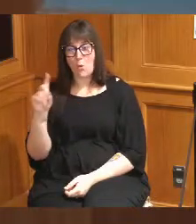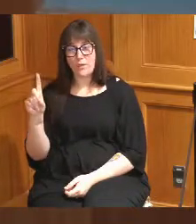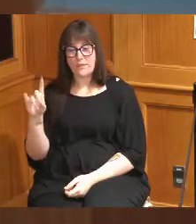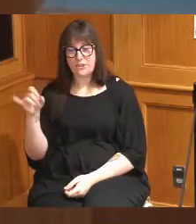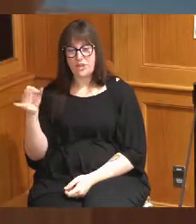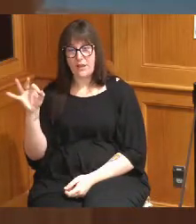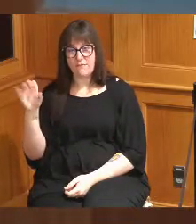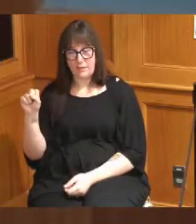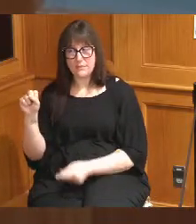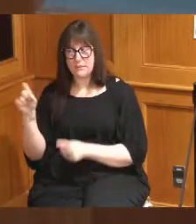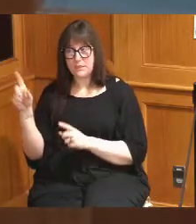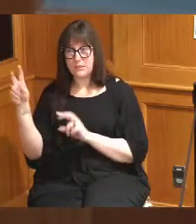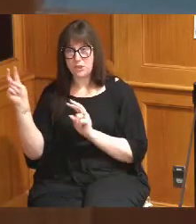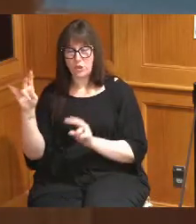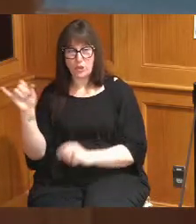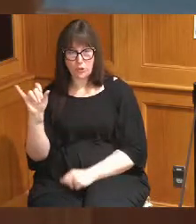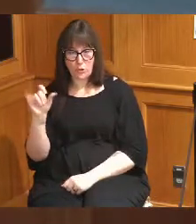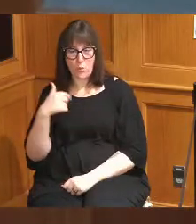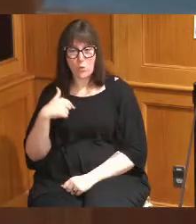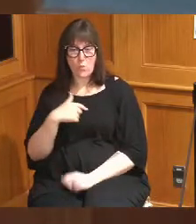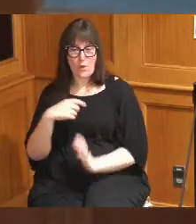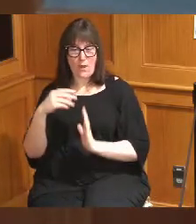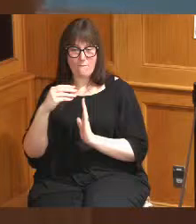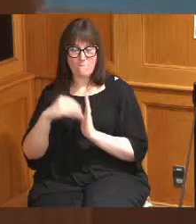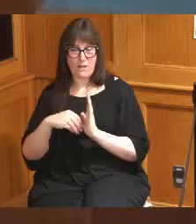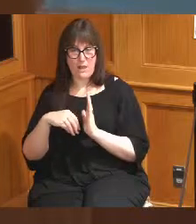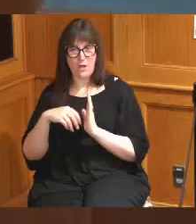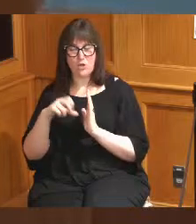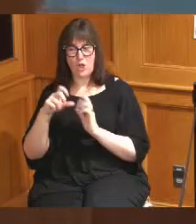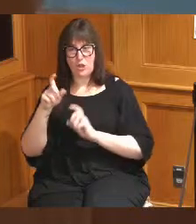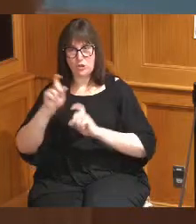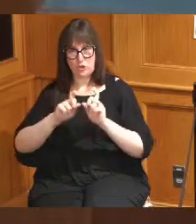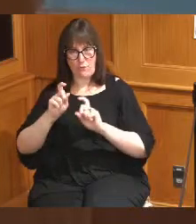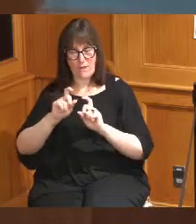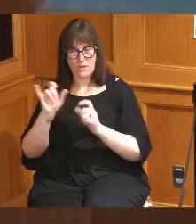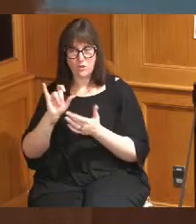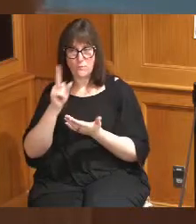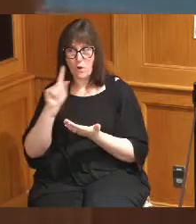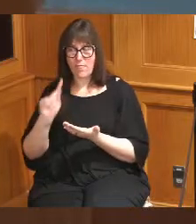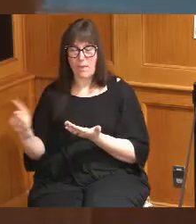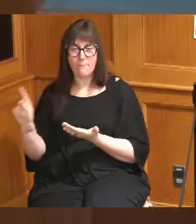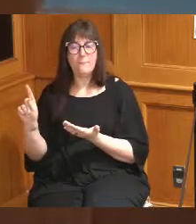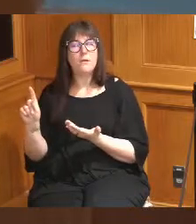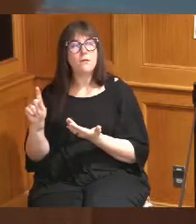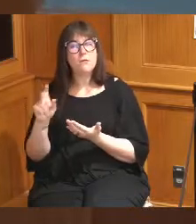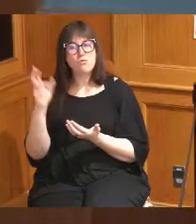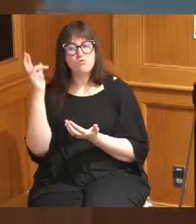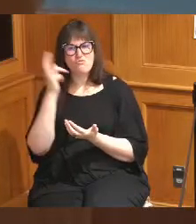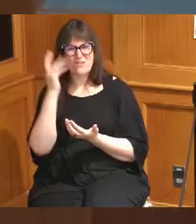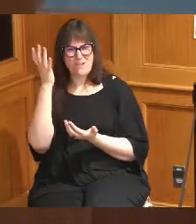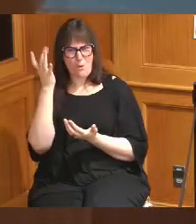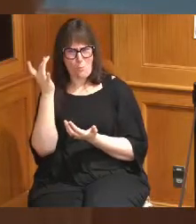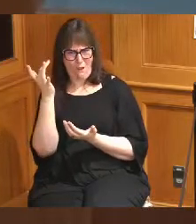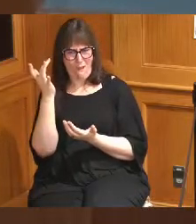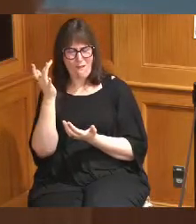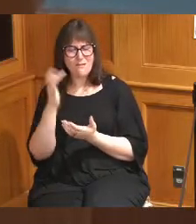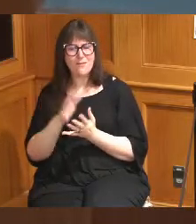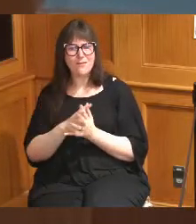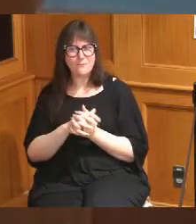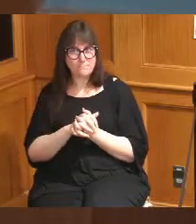filled out some information around that on a survey for them. But the reason for that is